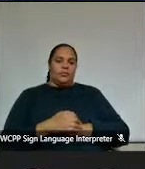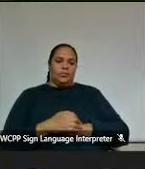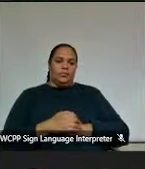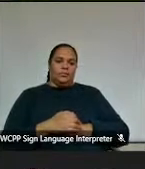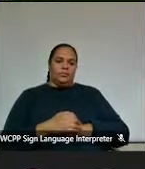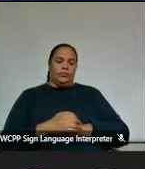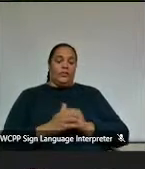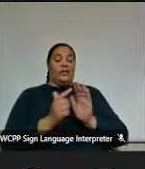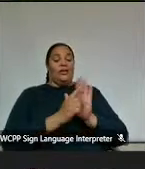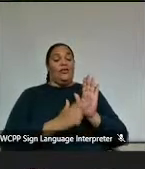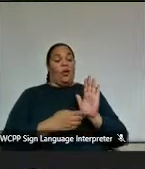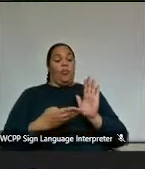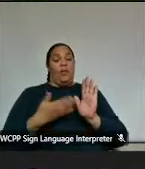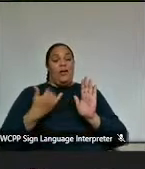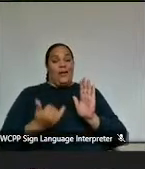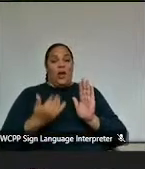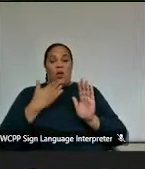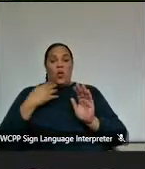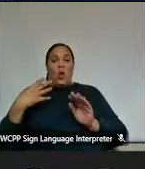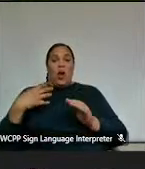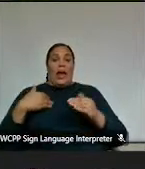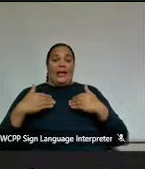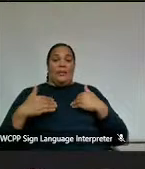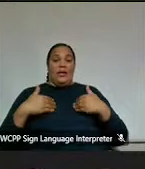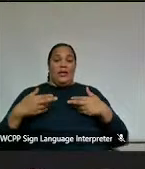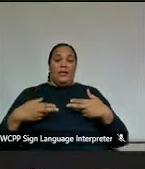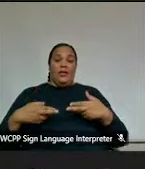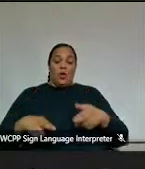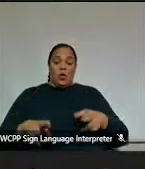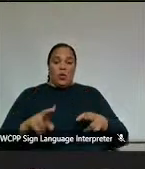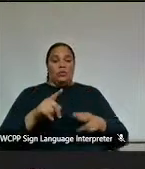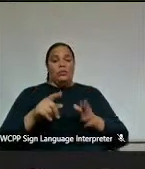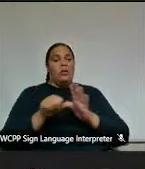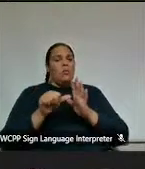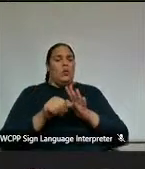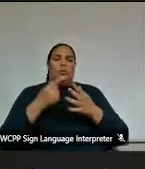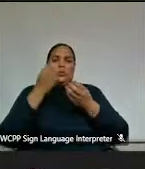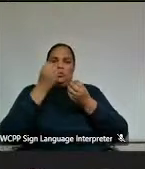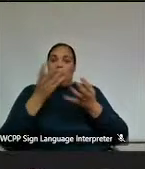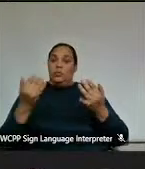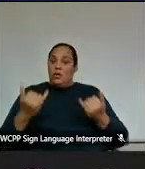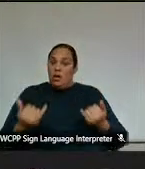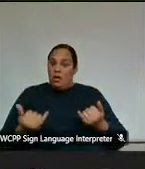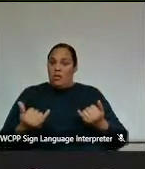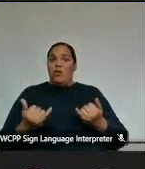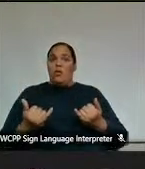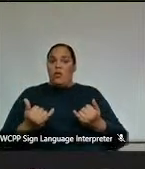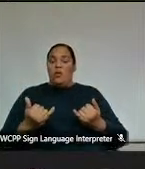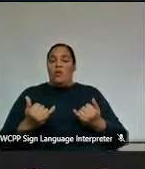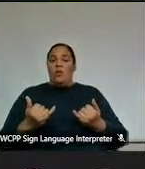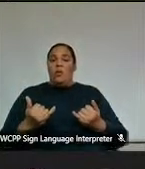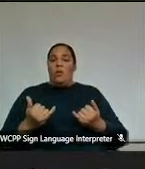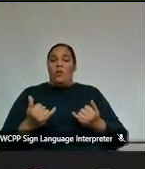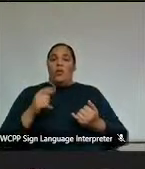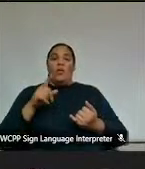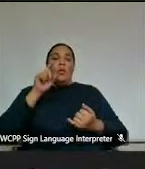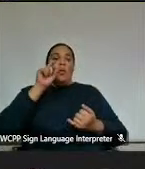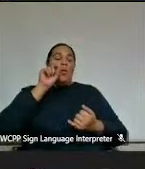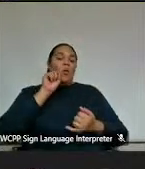Legislation currently in place to administer provincial roads. It's important to say at this stage that the